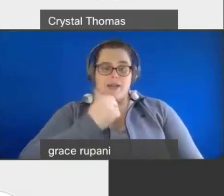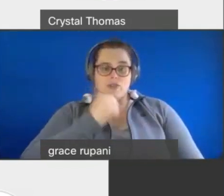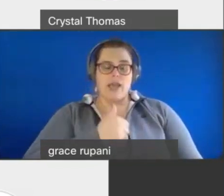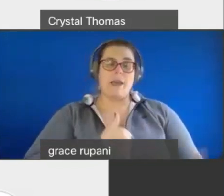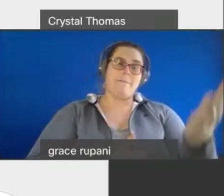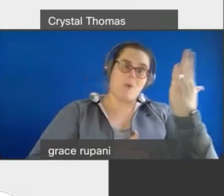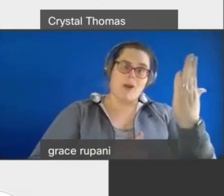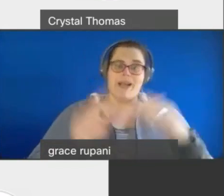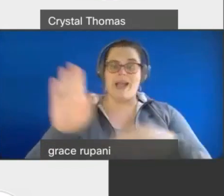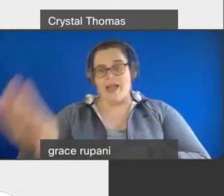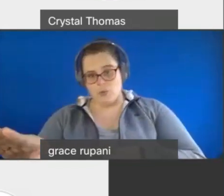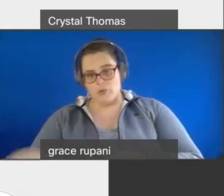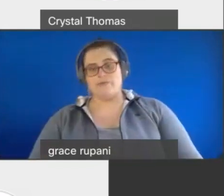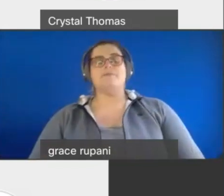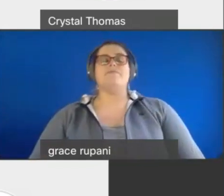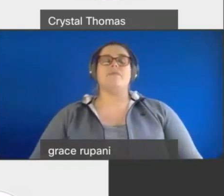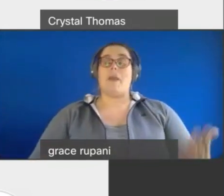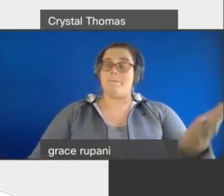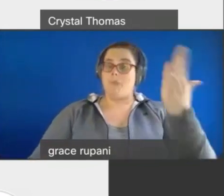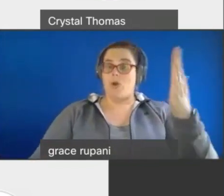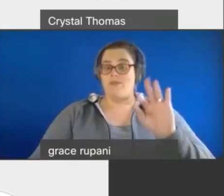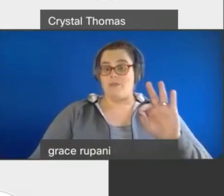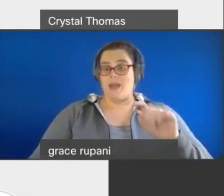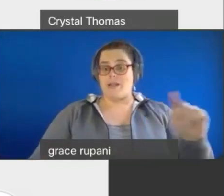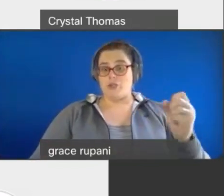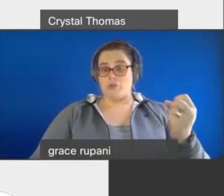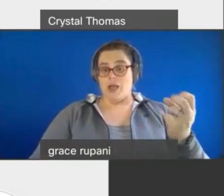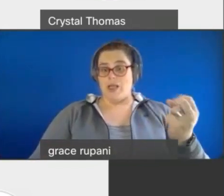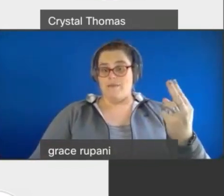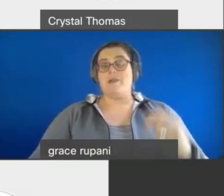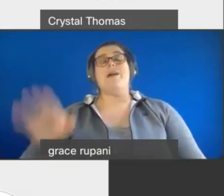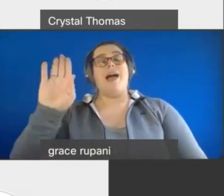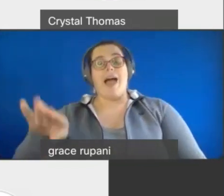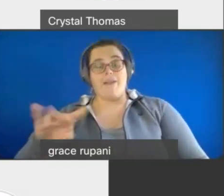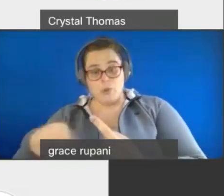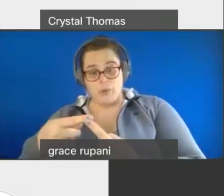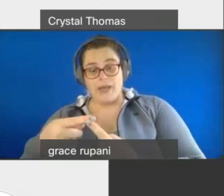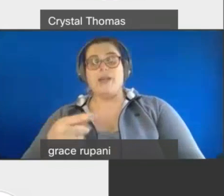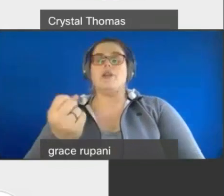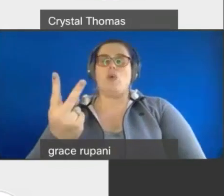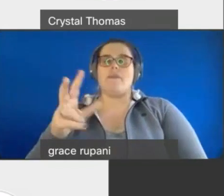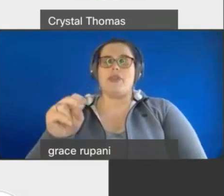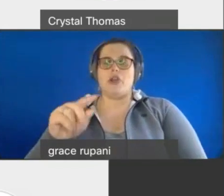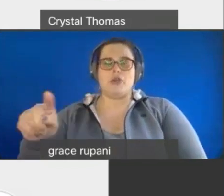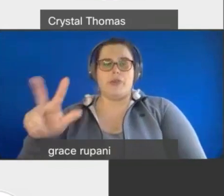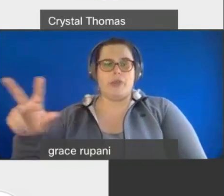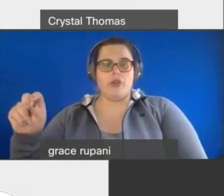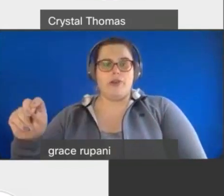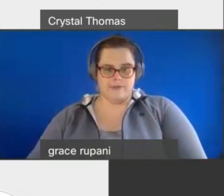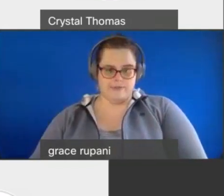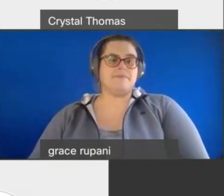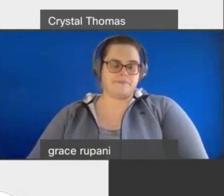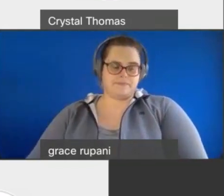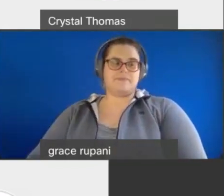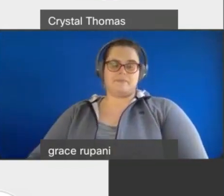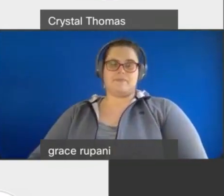The morning session is from 9 a.m. to 12 p.m. Our afternoon session is 12:30 p.m. to 3:30 p.m. And